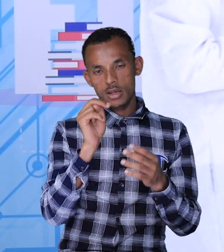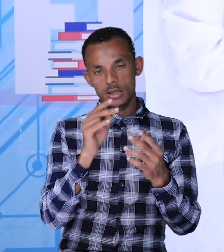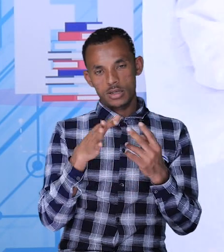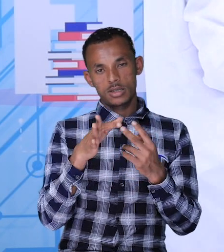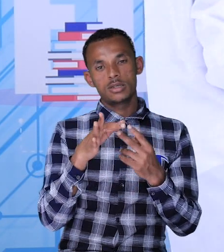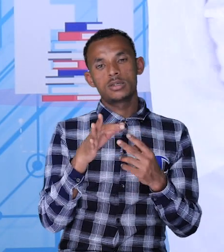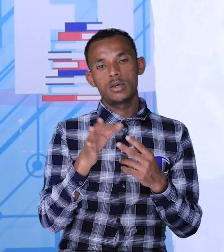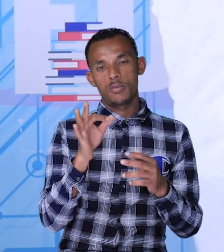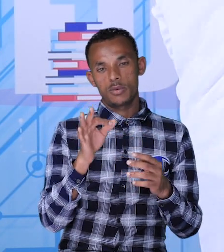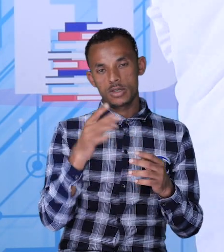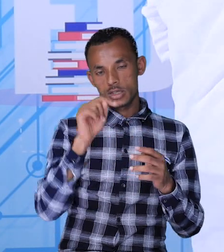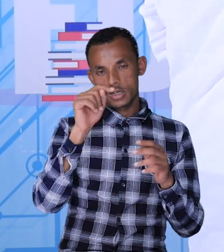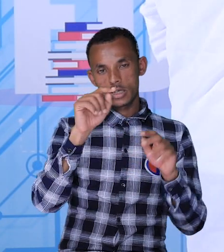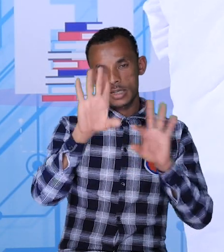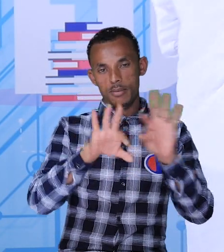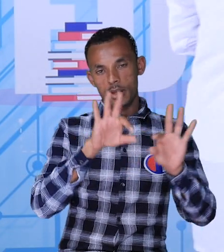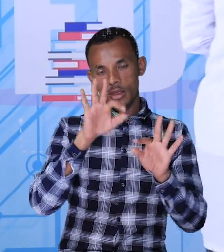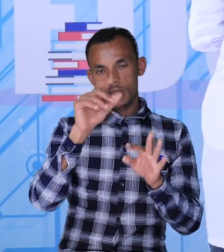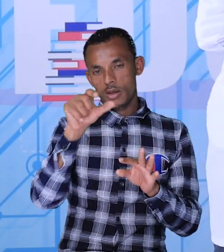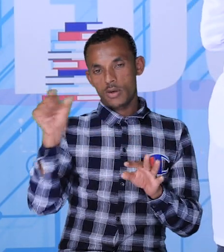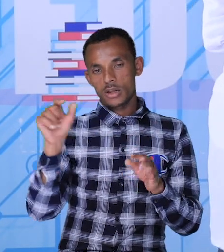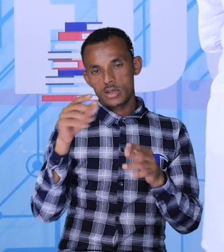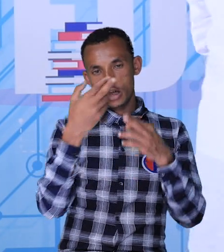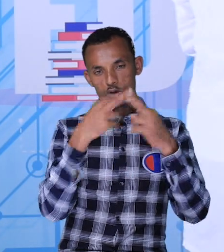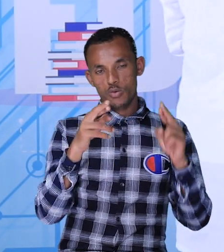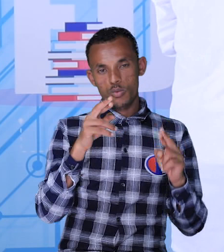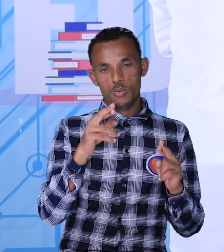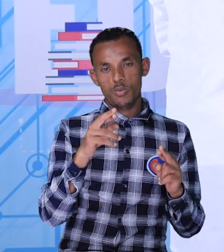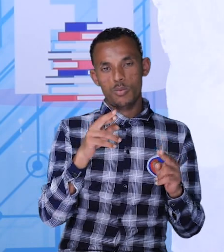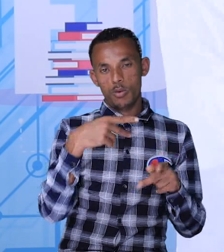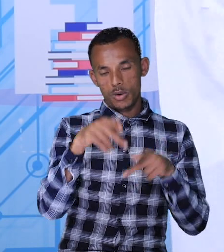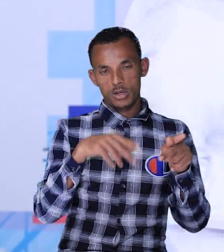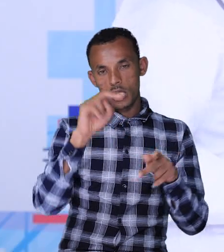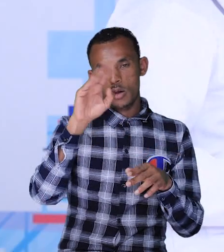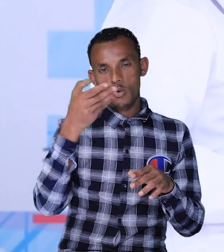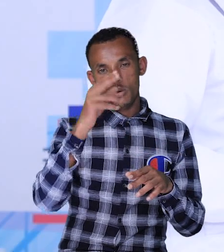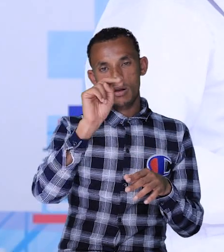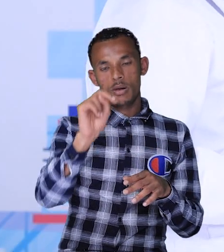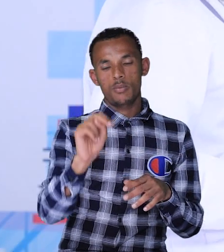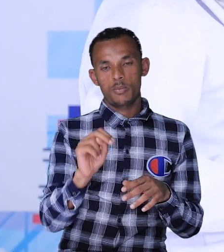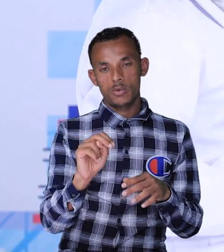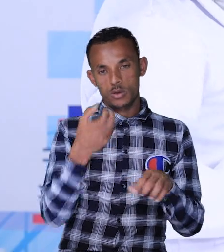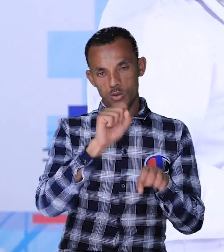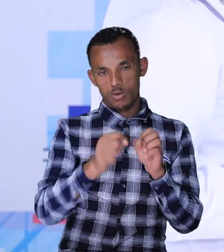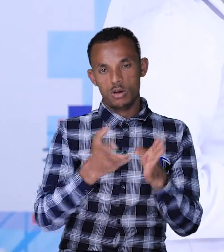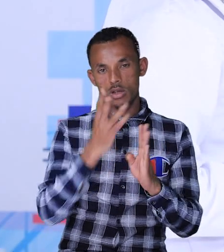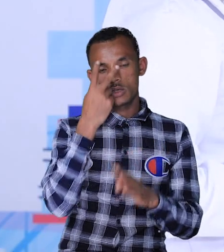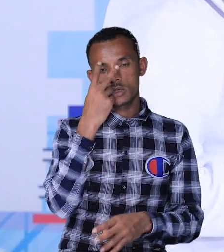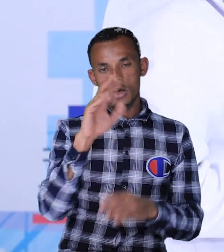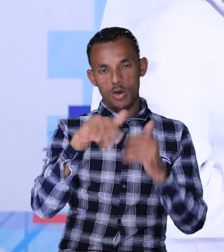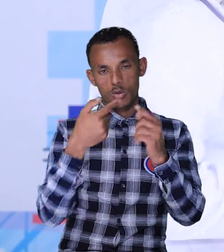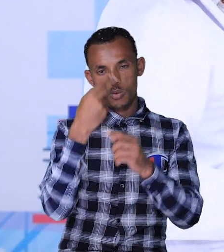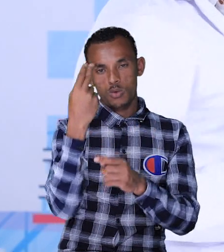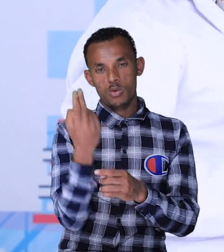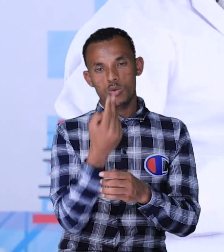sampling interval will be the ratio of population to the number of samples, that's n over n. So let's see how to